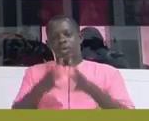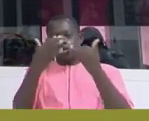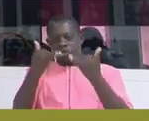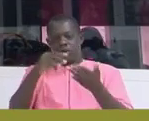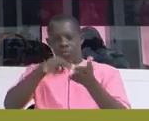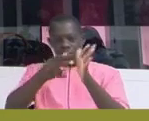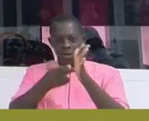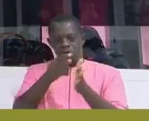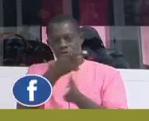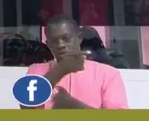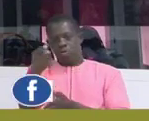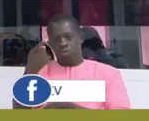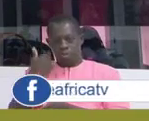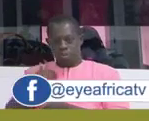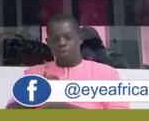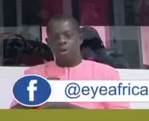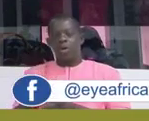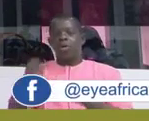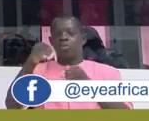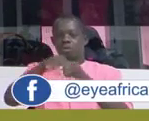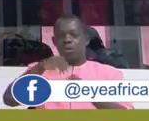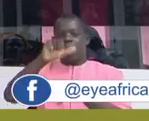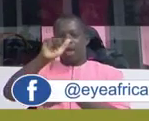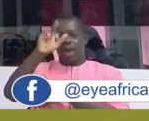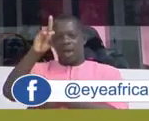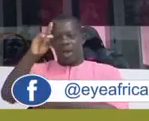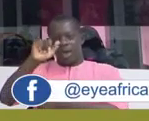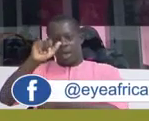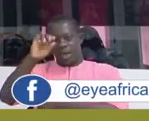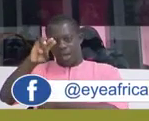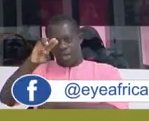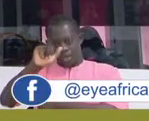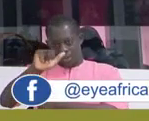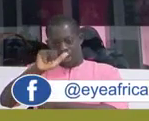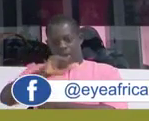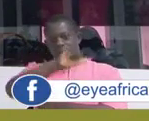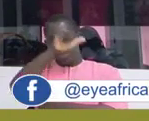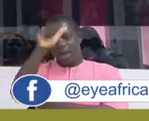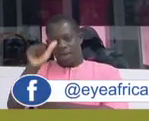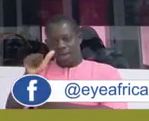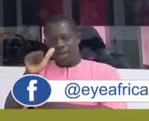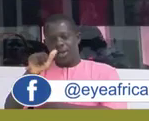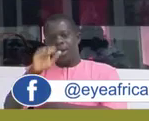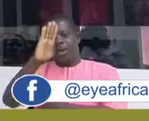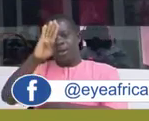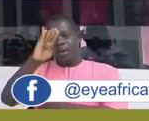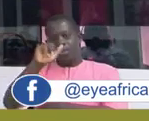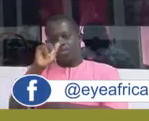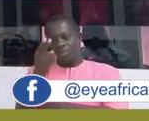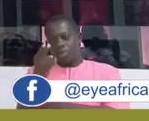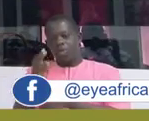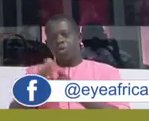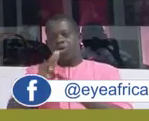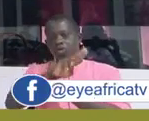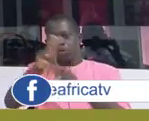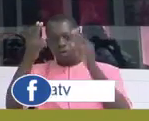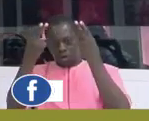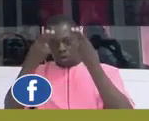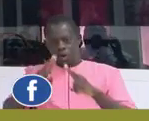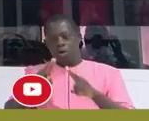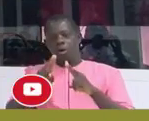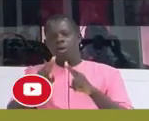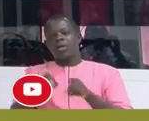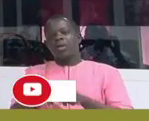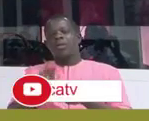would bring Adam and Abdullah would unlawfully bring